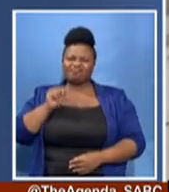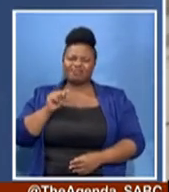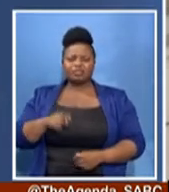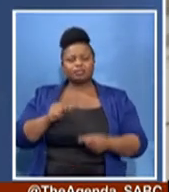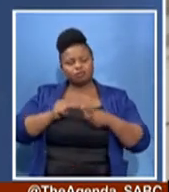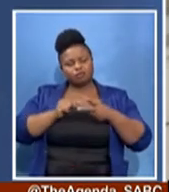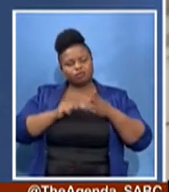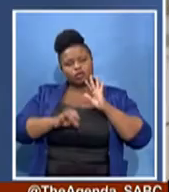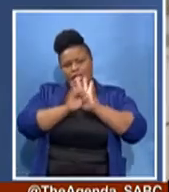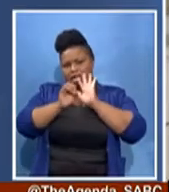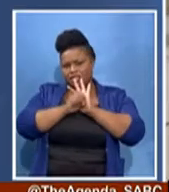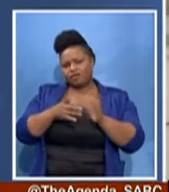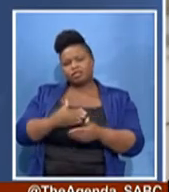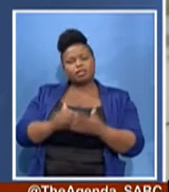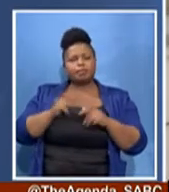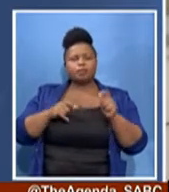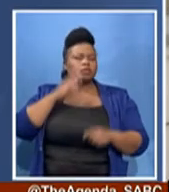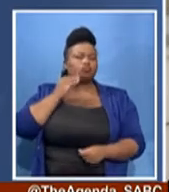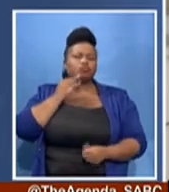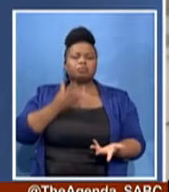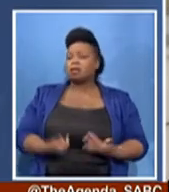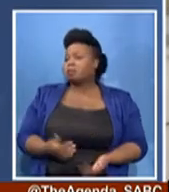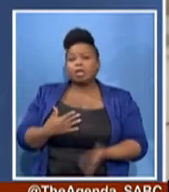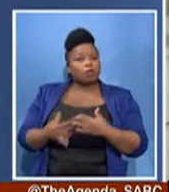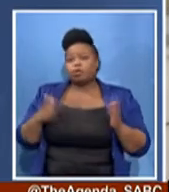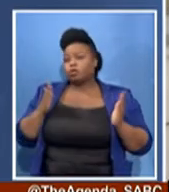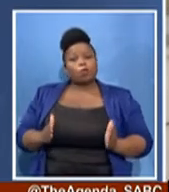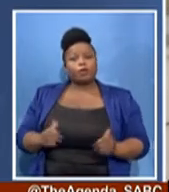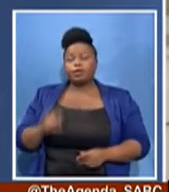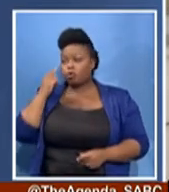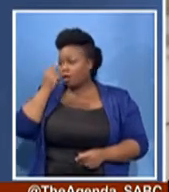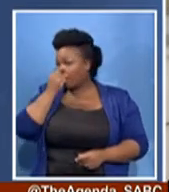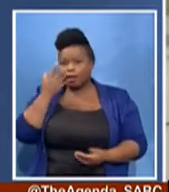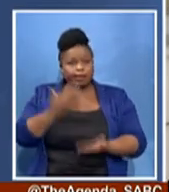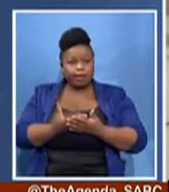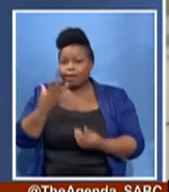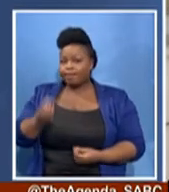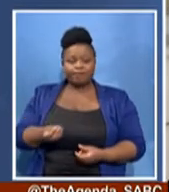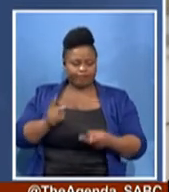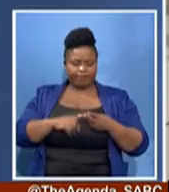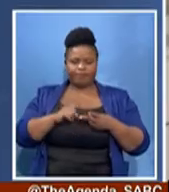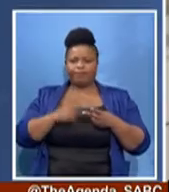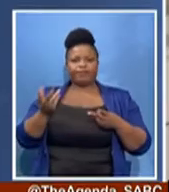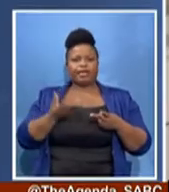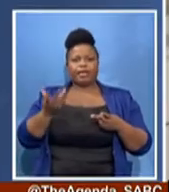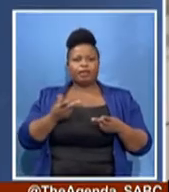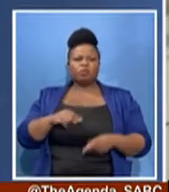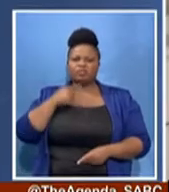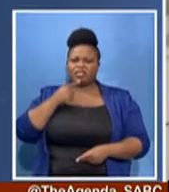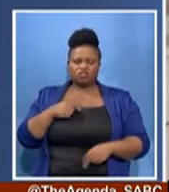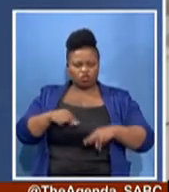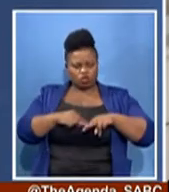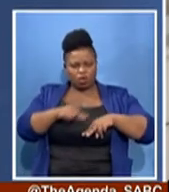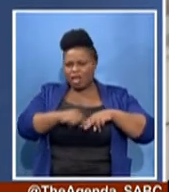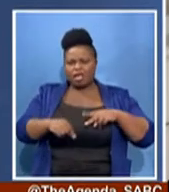clots anywhere in the body. You can get them in your eyes. You can get them in as I say, in legs. You can really get them in